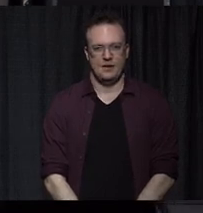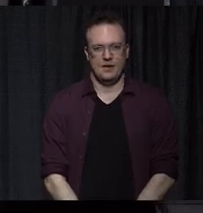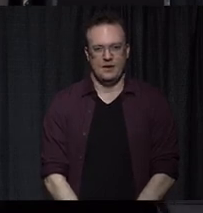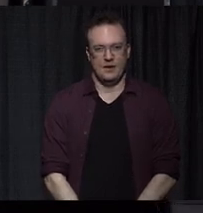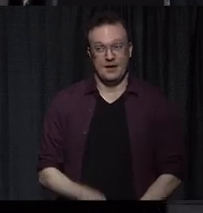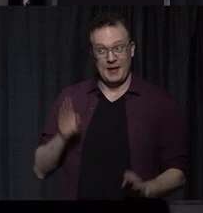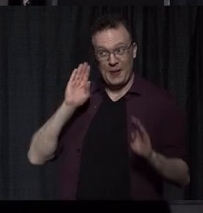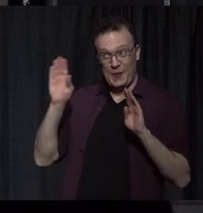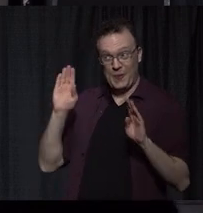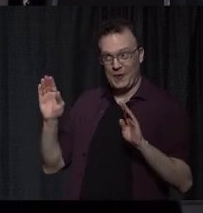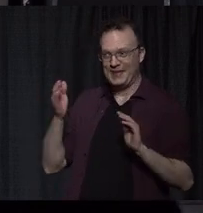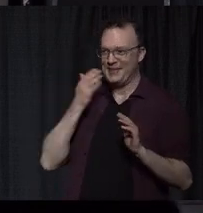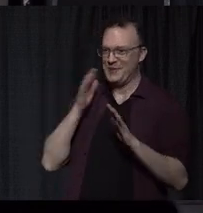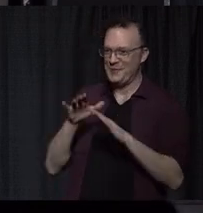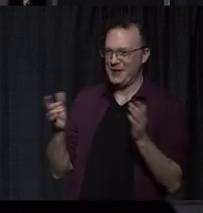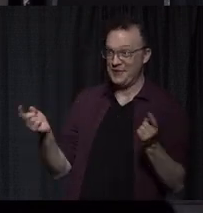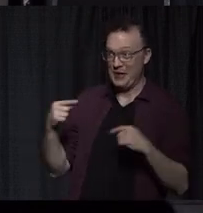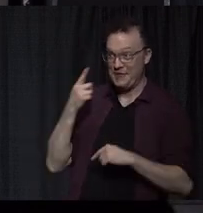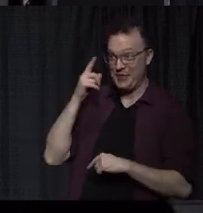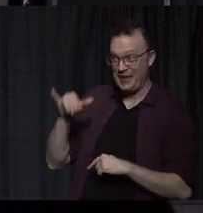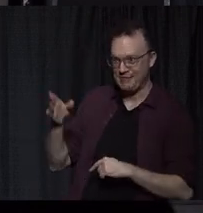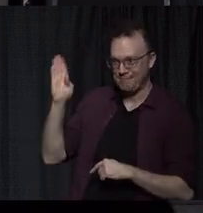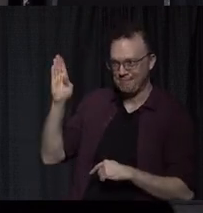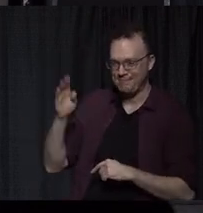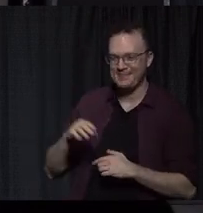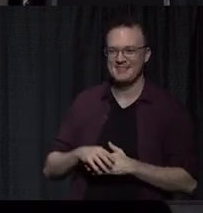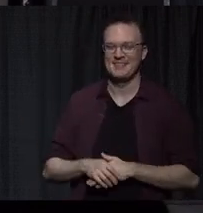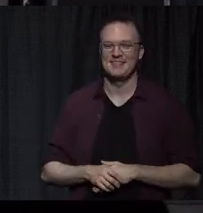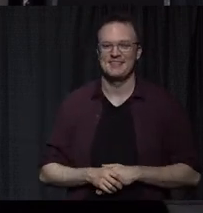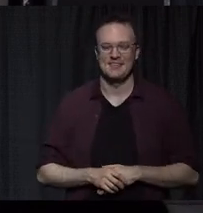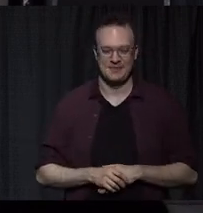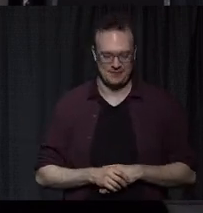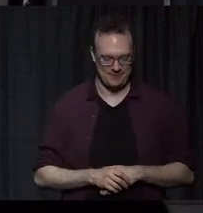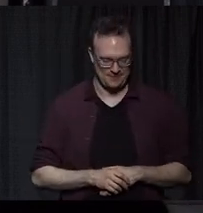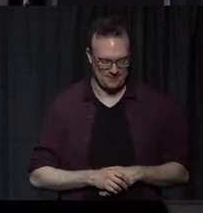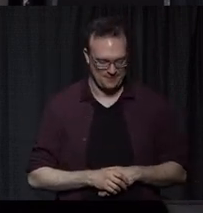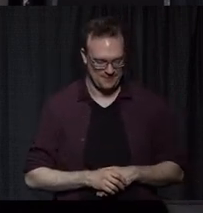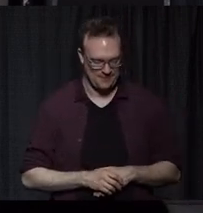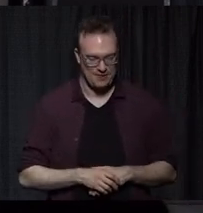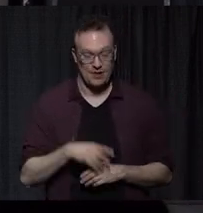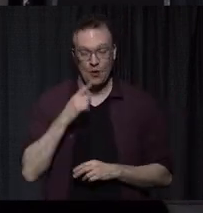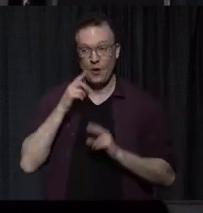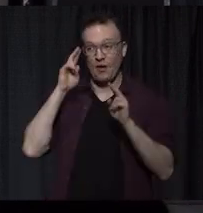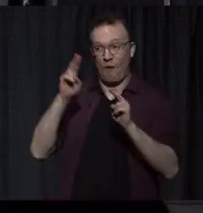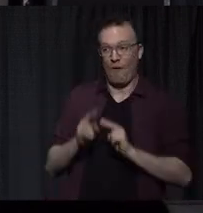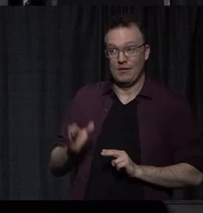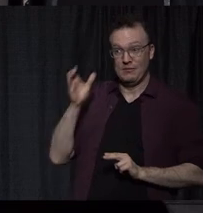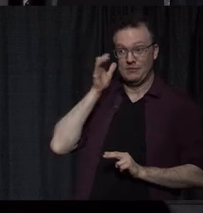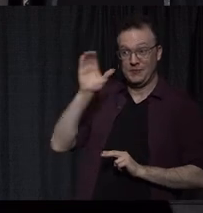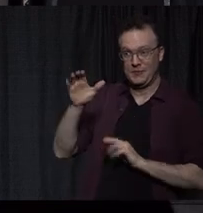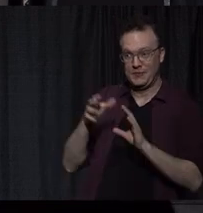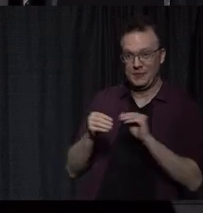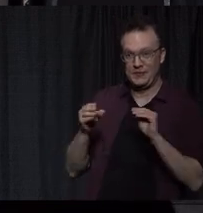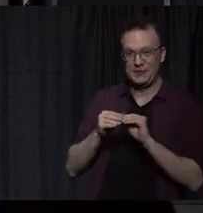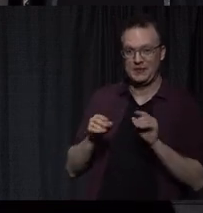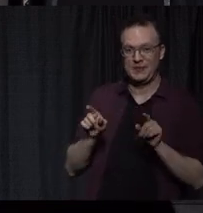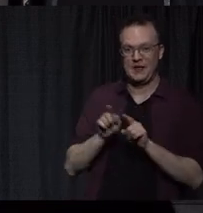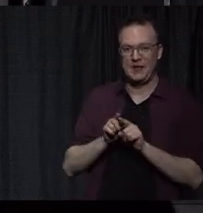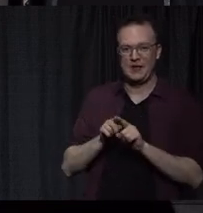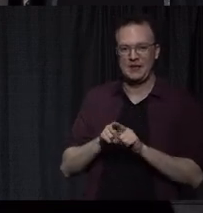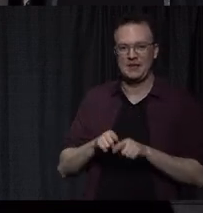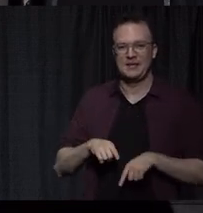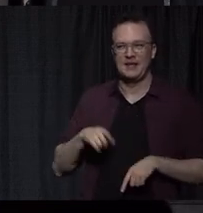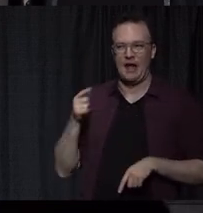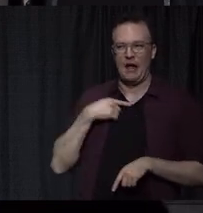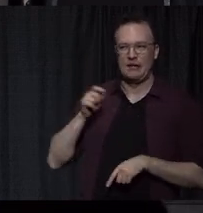Hello, and thank you so much for that. It's quite an honor to listen to you, and I recently heard you at your Signal for